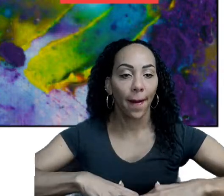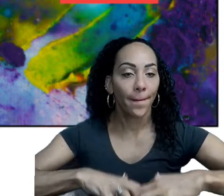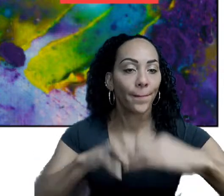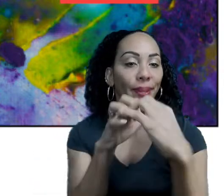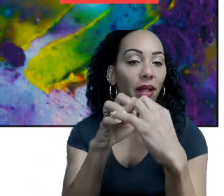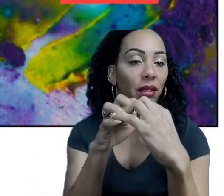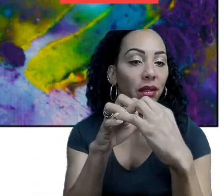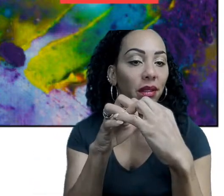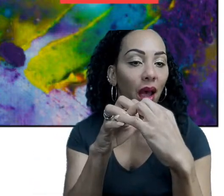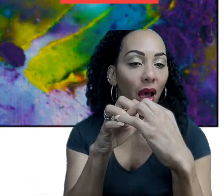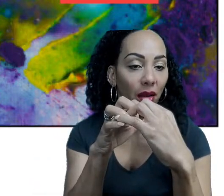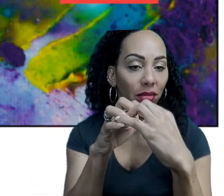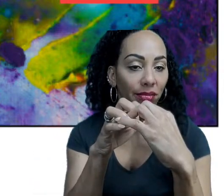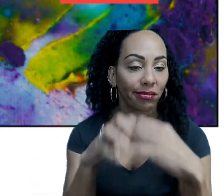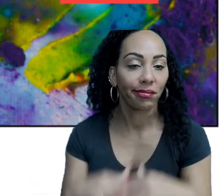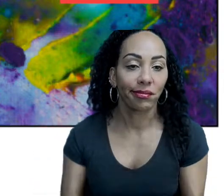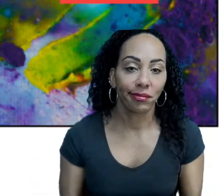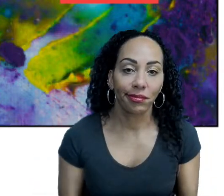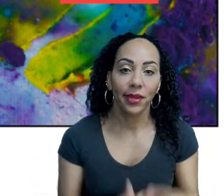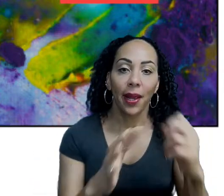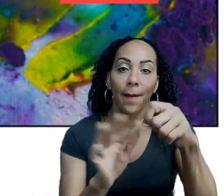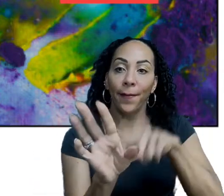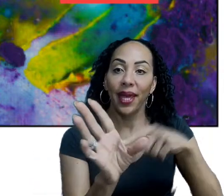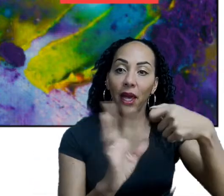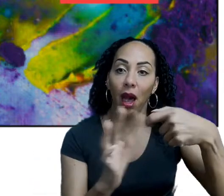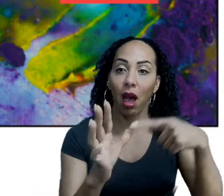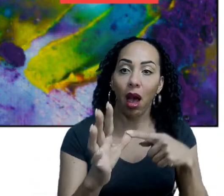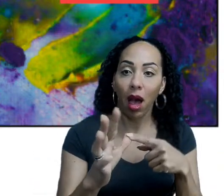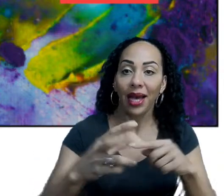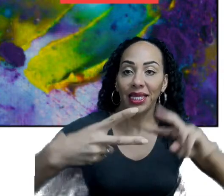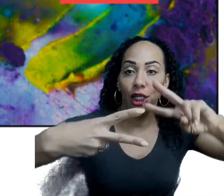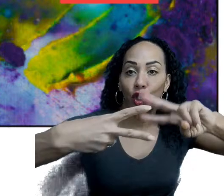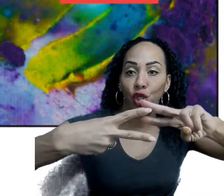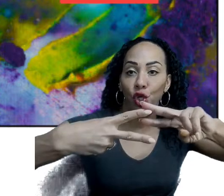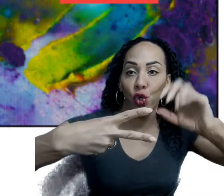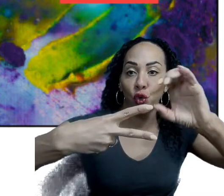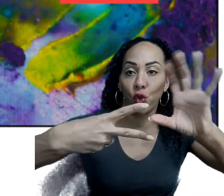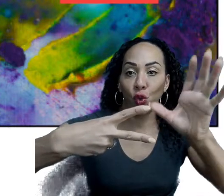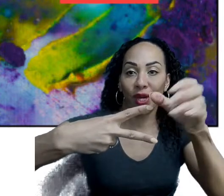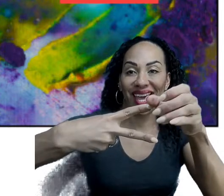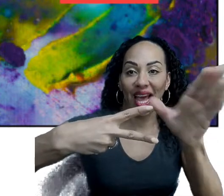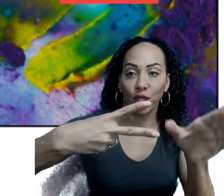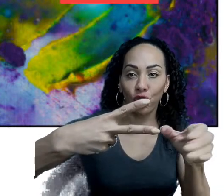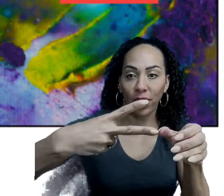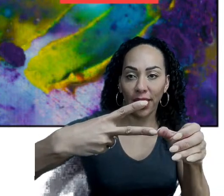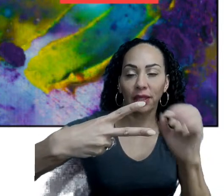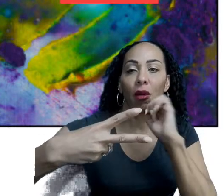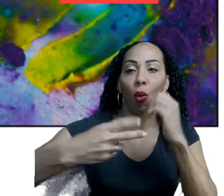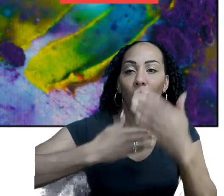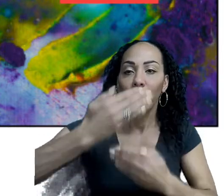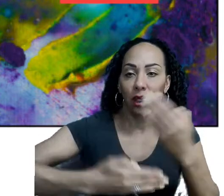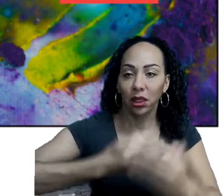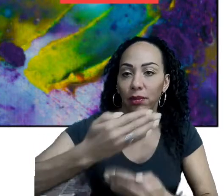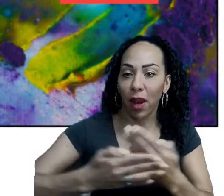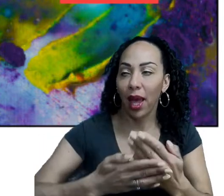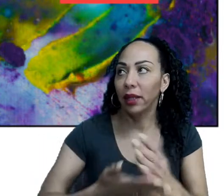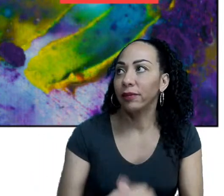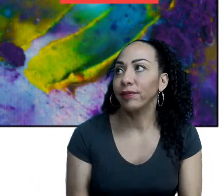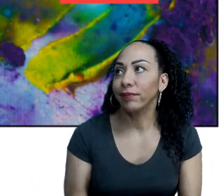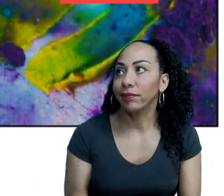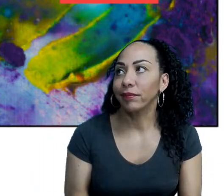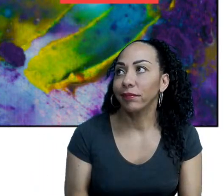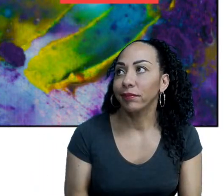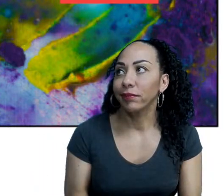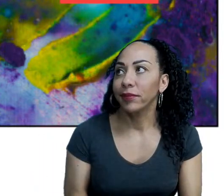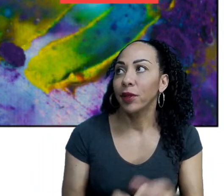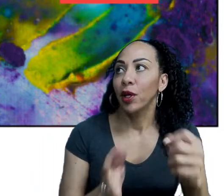Pika is split into two categories, and this is an important distinction I'm going to do right at the beginning for obvious reasons. So Pika is split into Pika